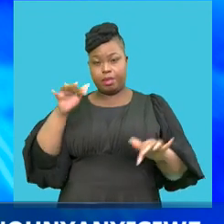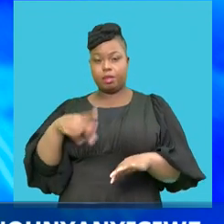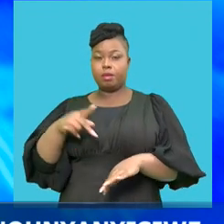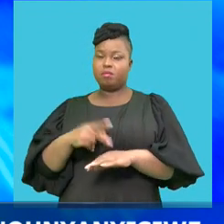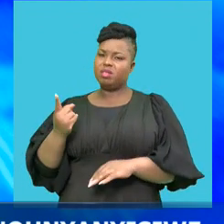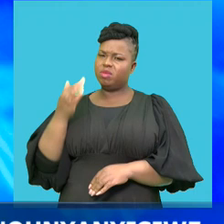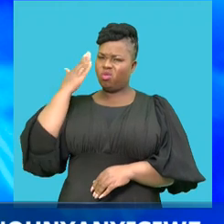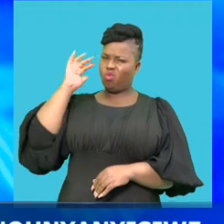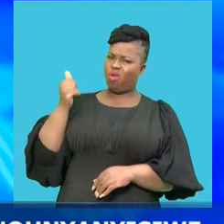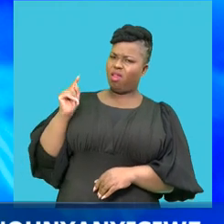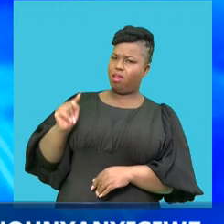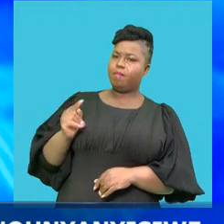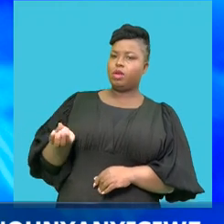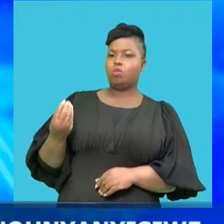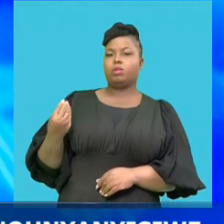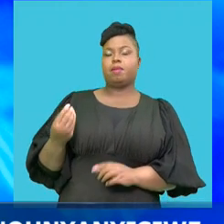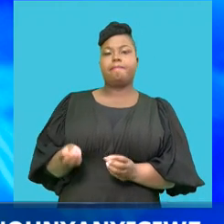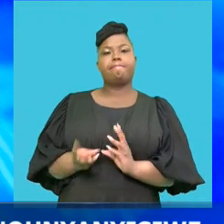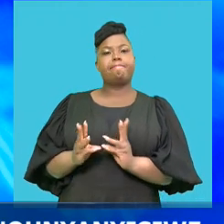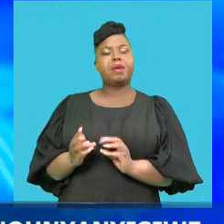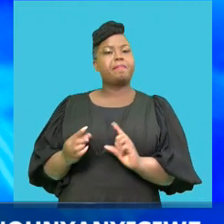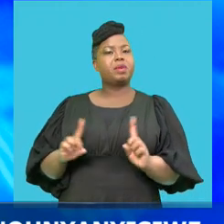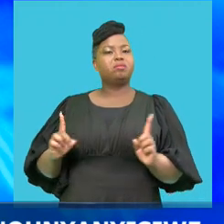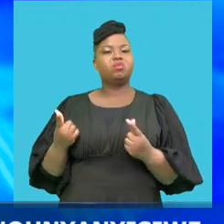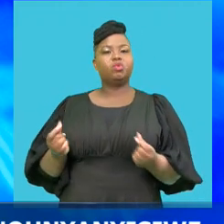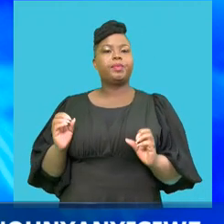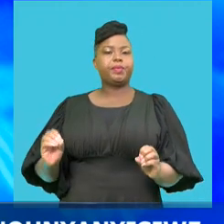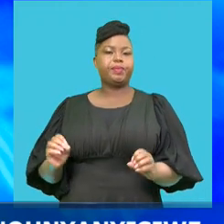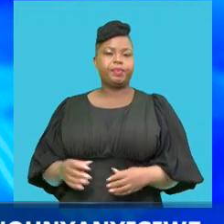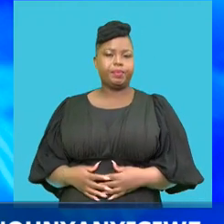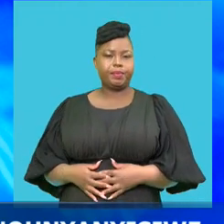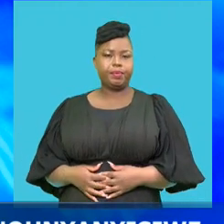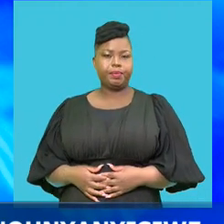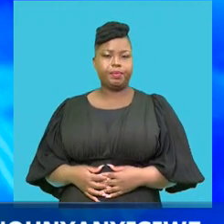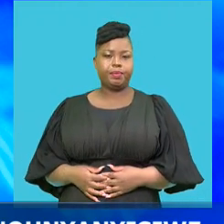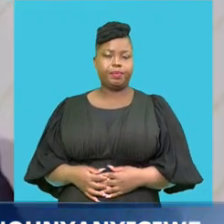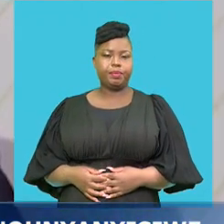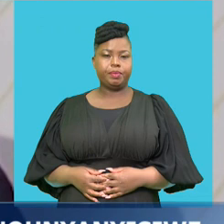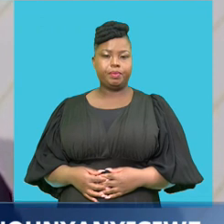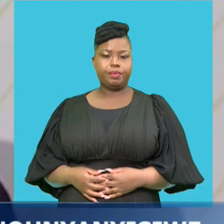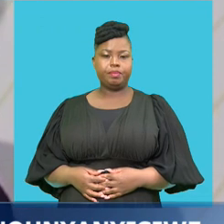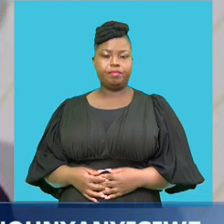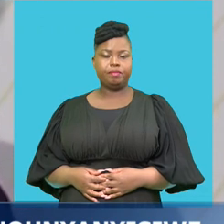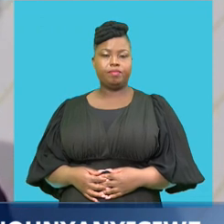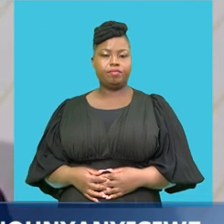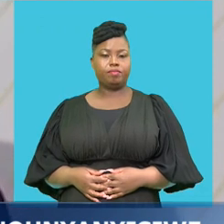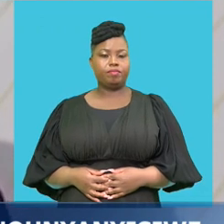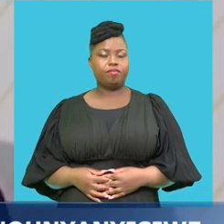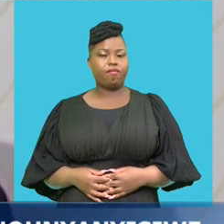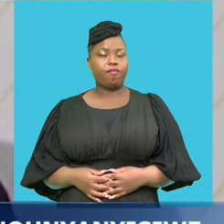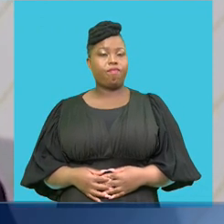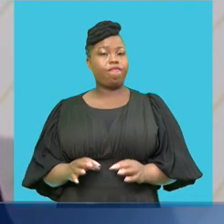kutyholwa ukuba ibinalo ulwazi ngeli qela likaWhatsApp kodwa yangathathi manyathelo ngakulo mba. Has been part from communicating